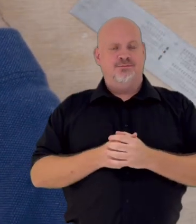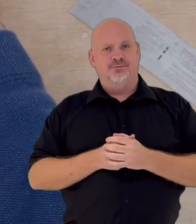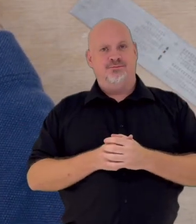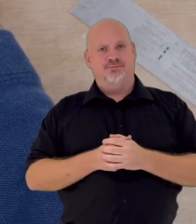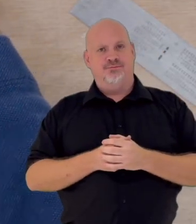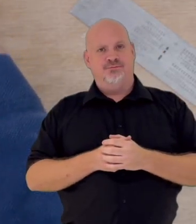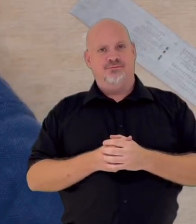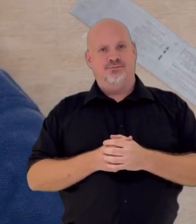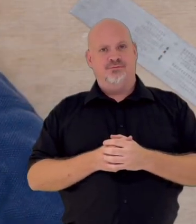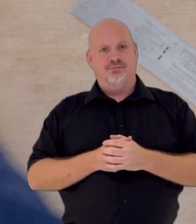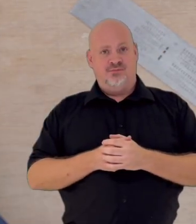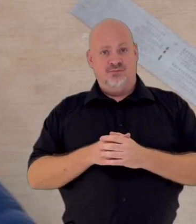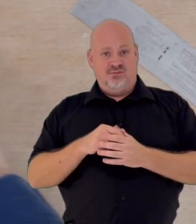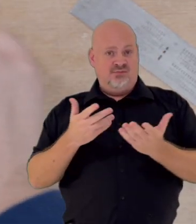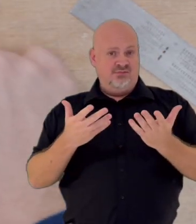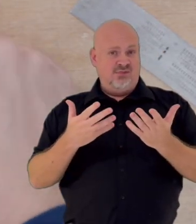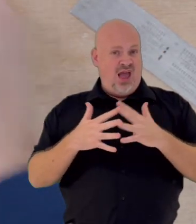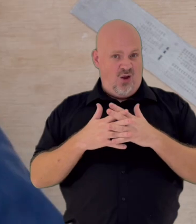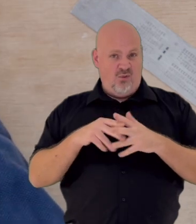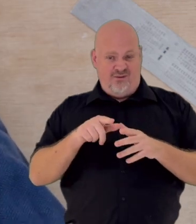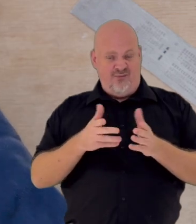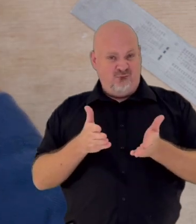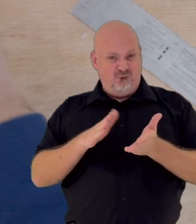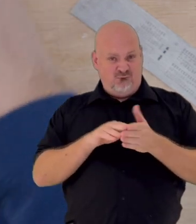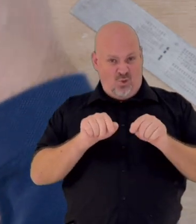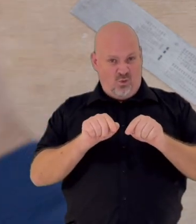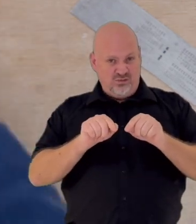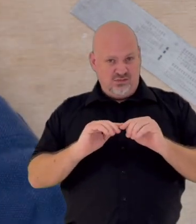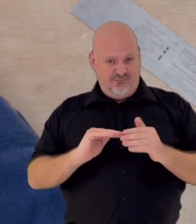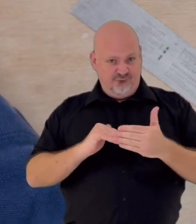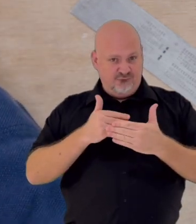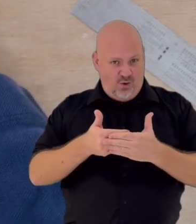So do that by folding here